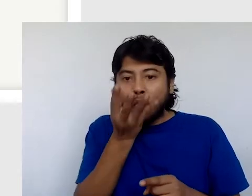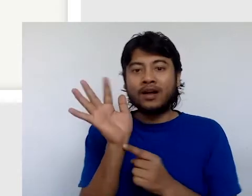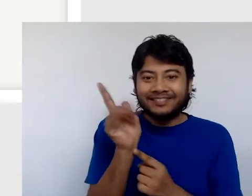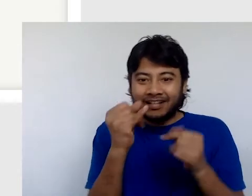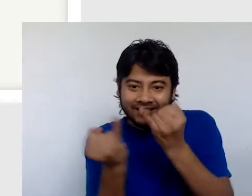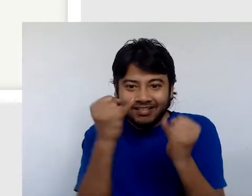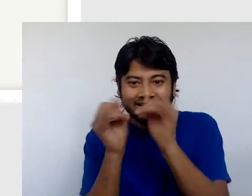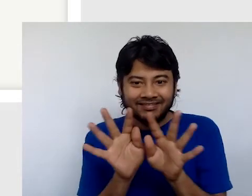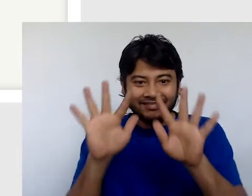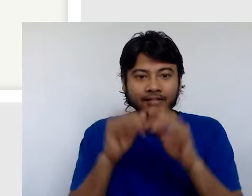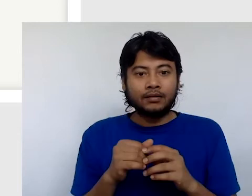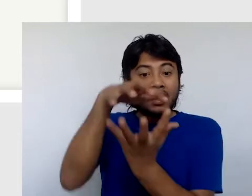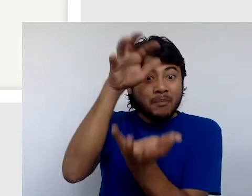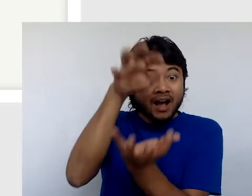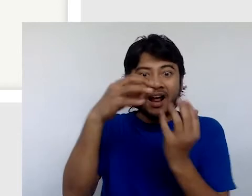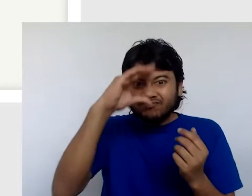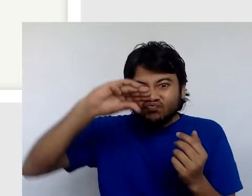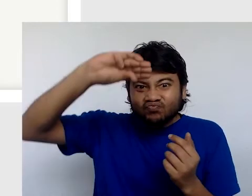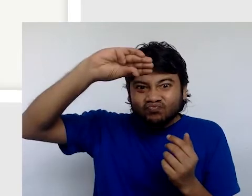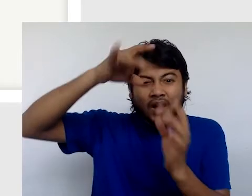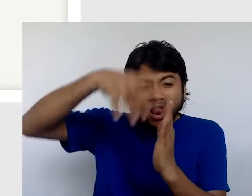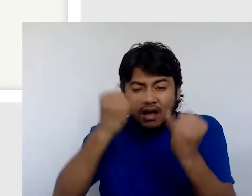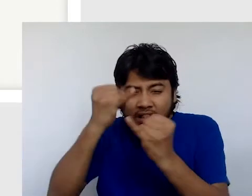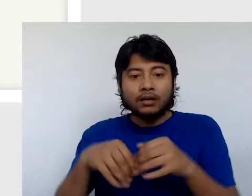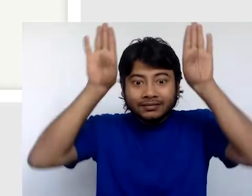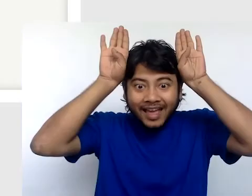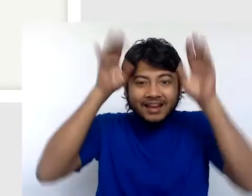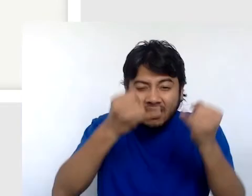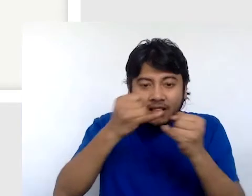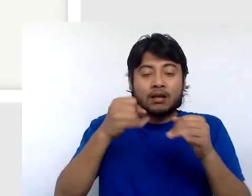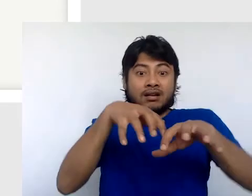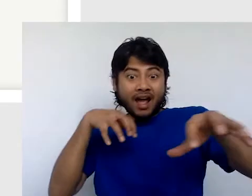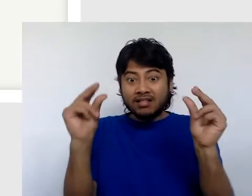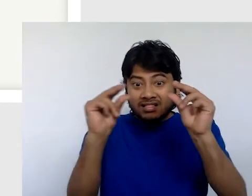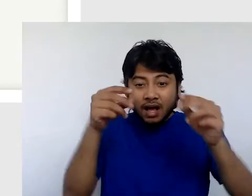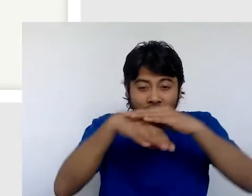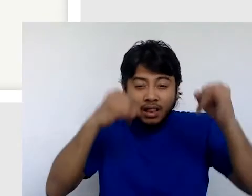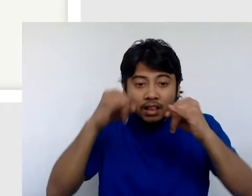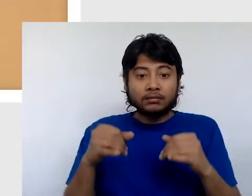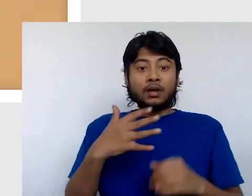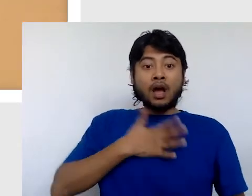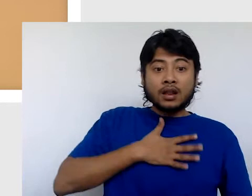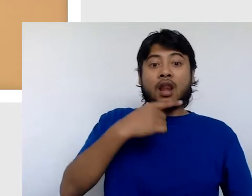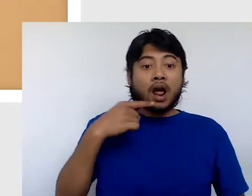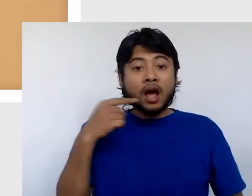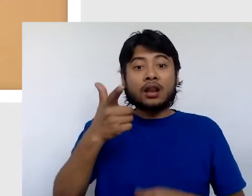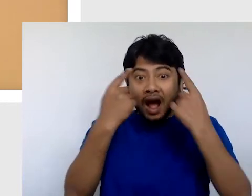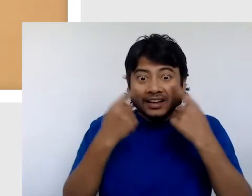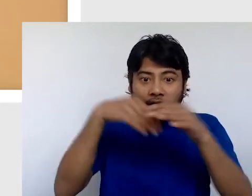and tiger heads are also highlighted, and the animals have green and red foil-backed paste